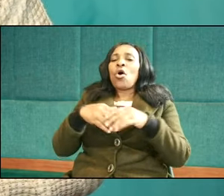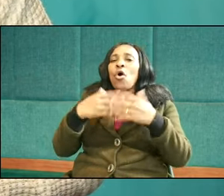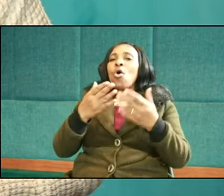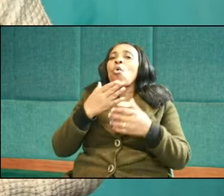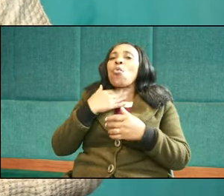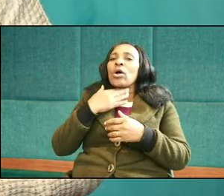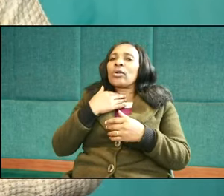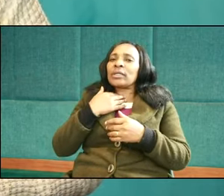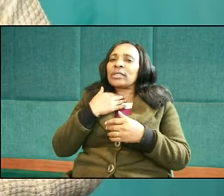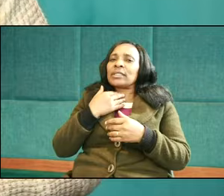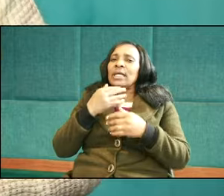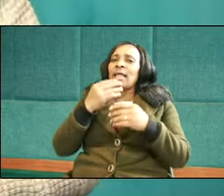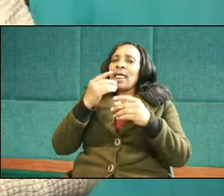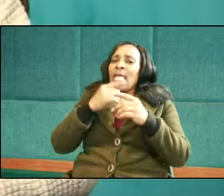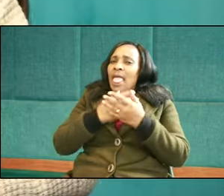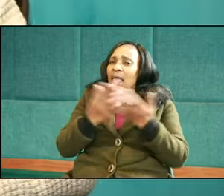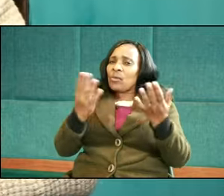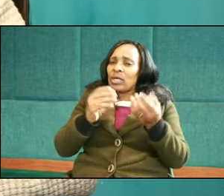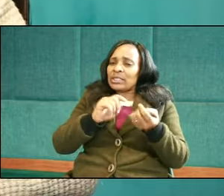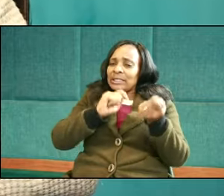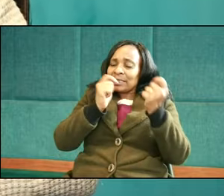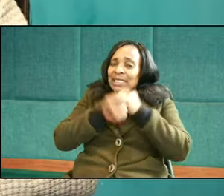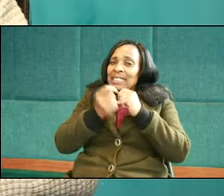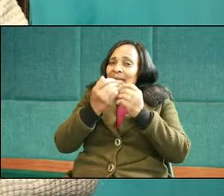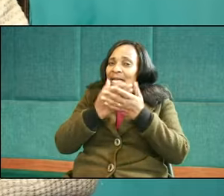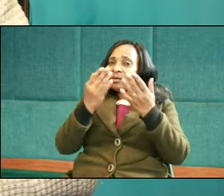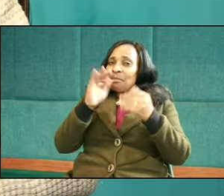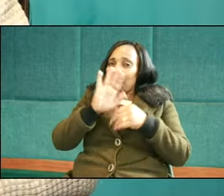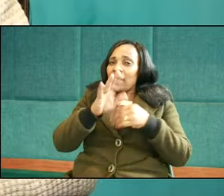can anyone give in exchange for their soul?